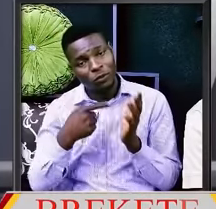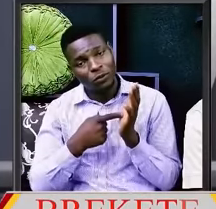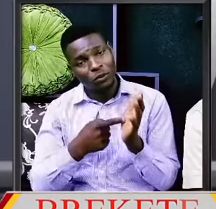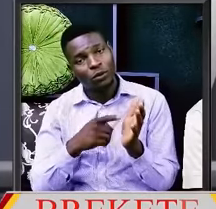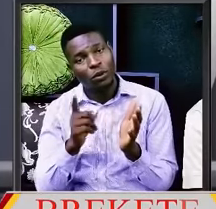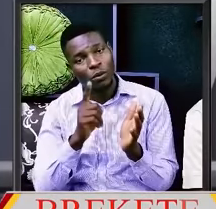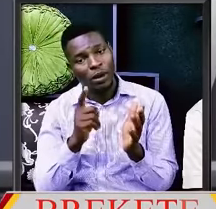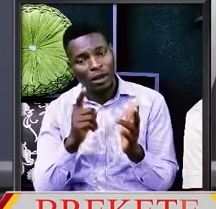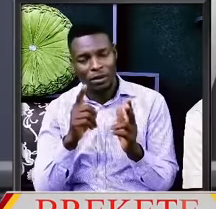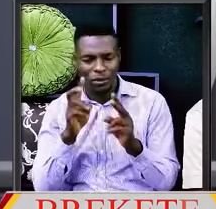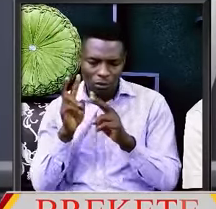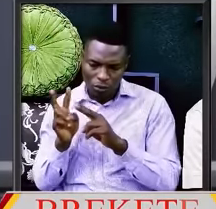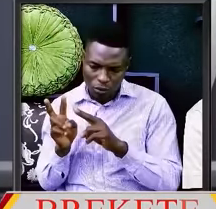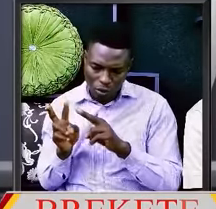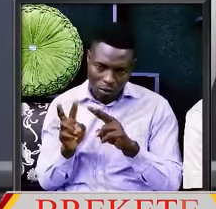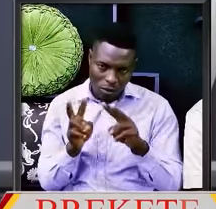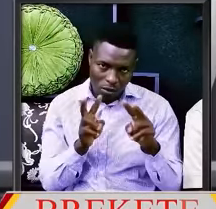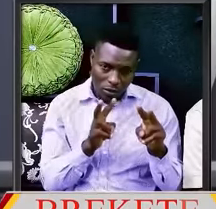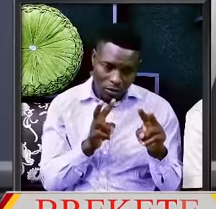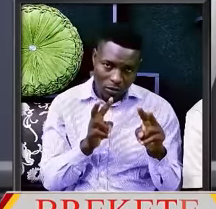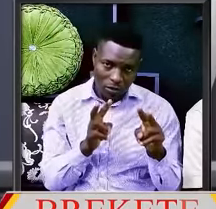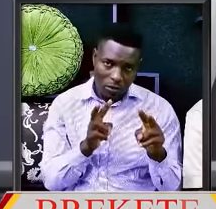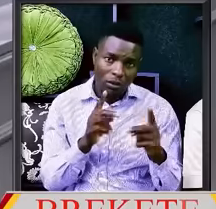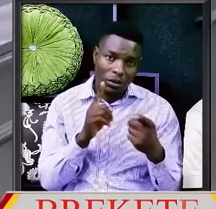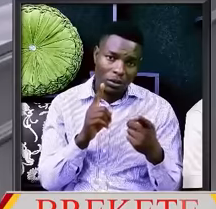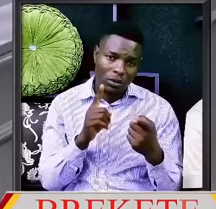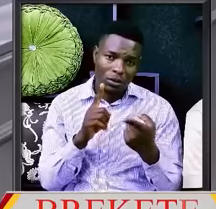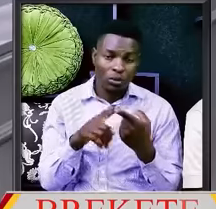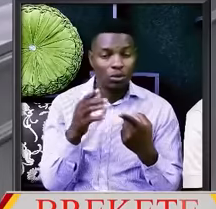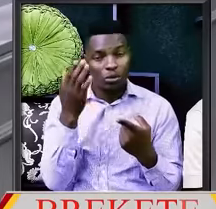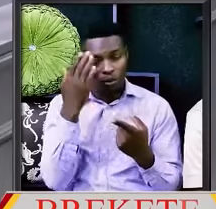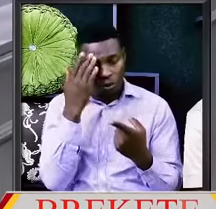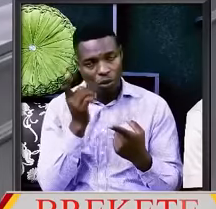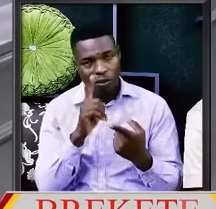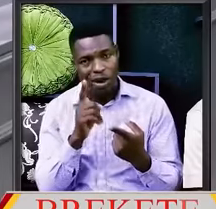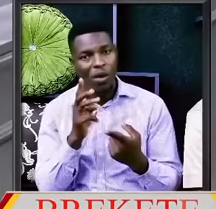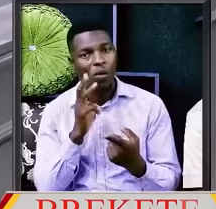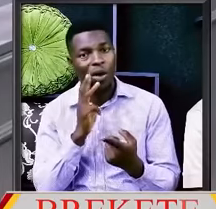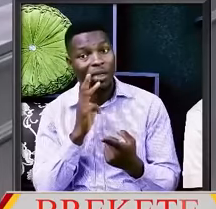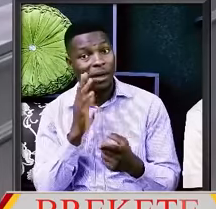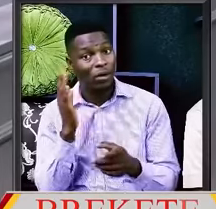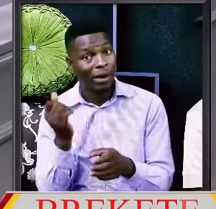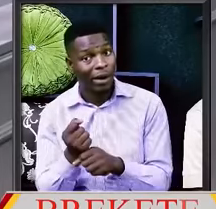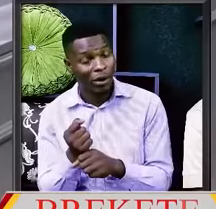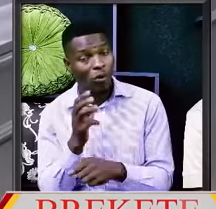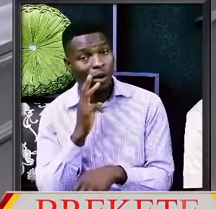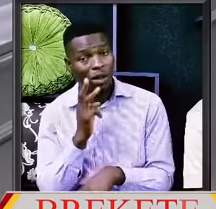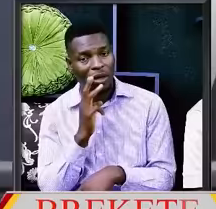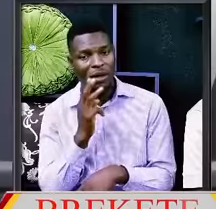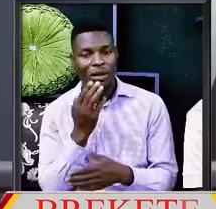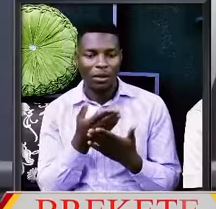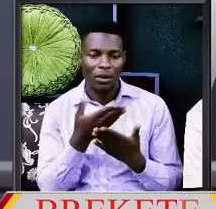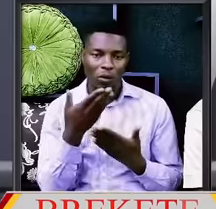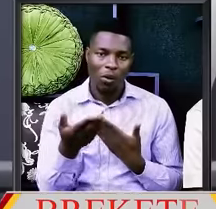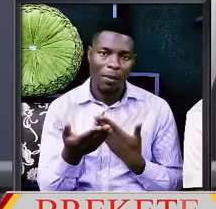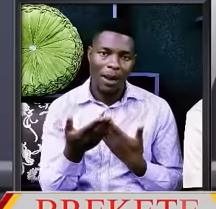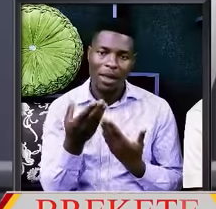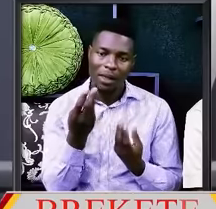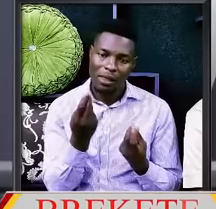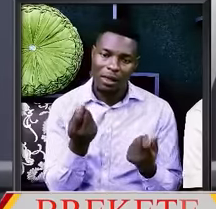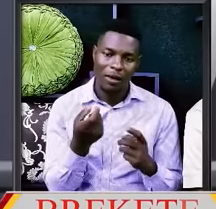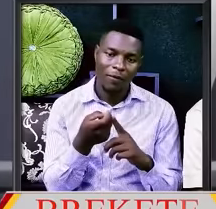do survey. Thank you, Jesus. To know where water go day. Then thank we you, go Jesus. Buy the land from the